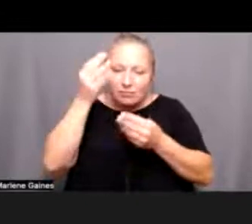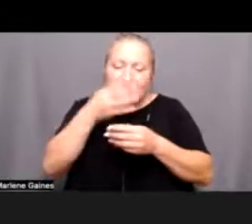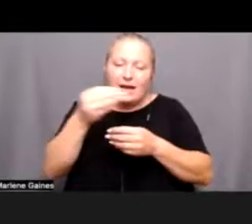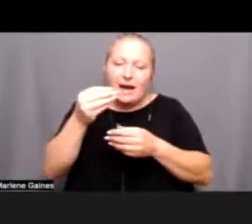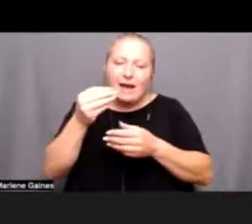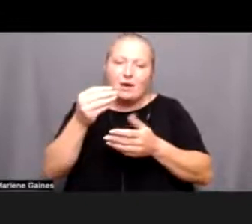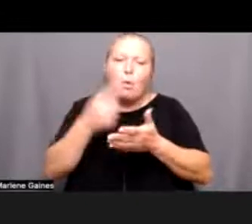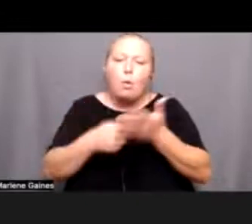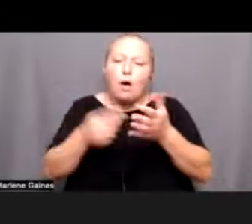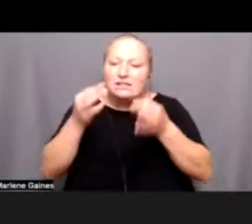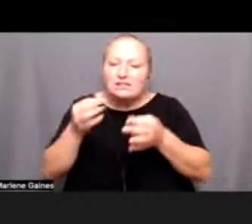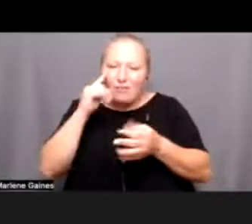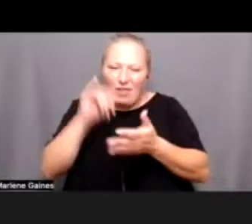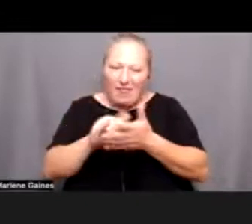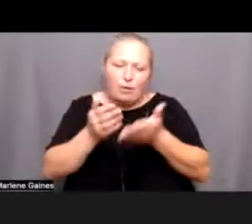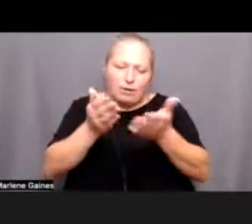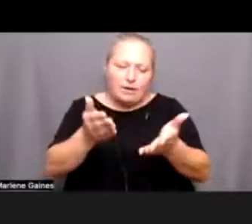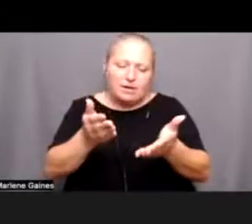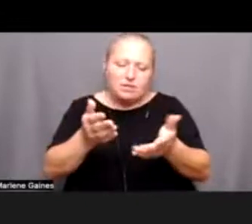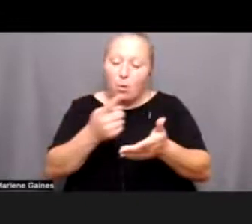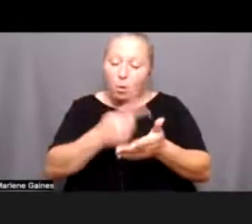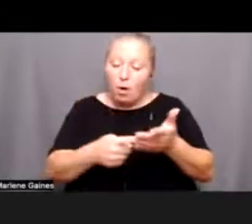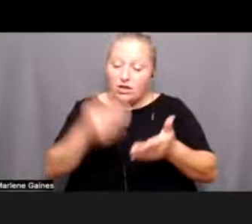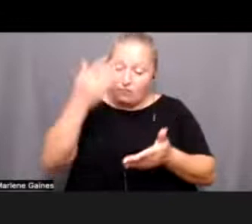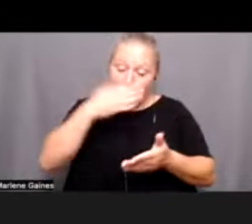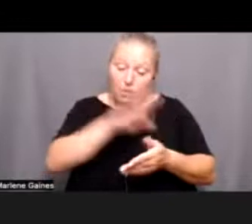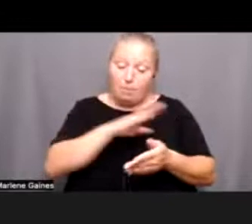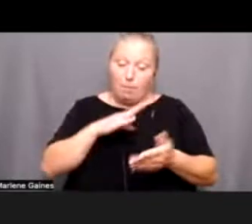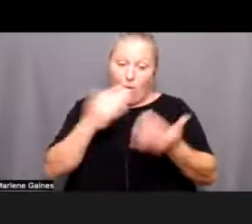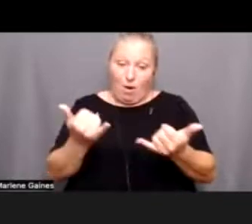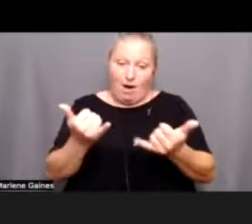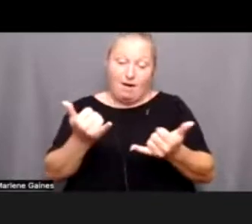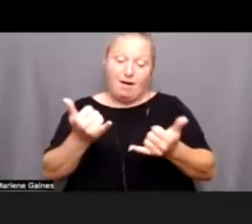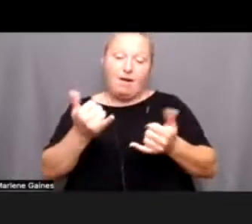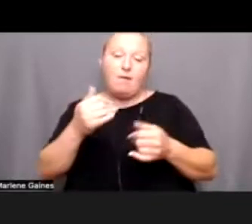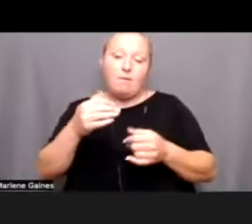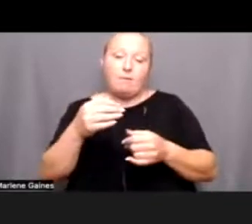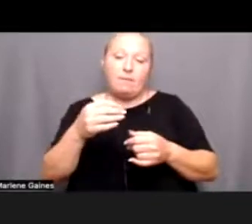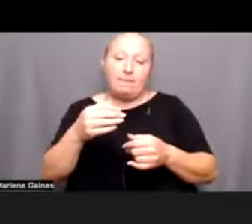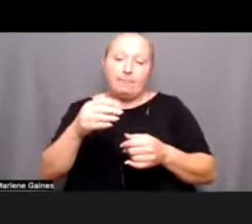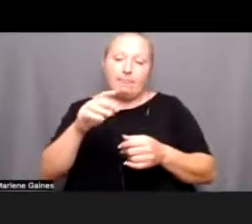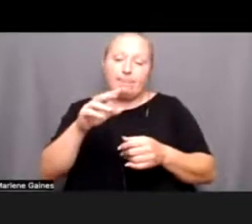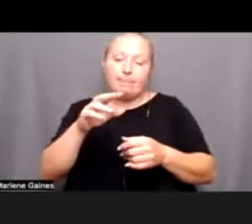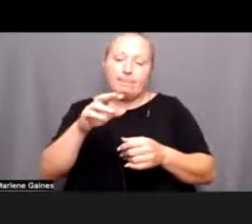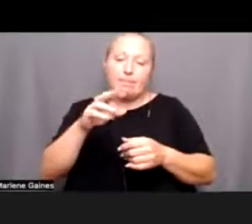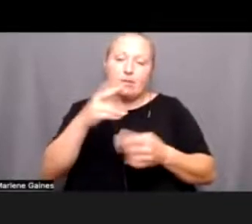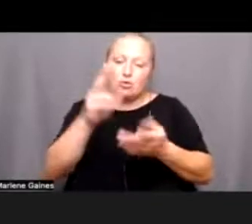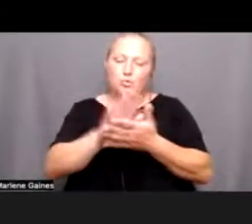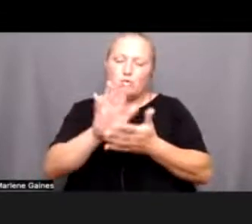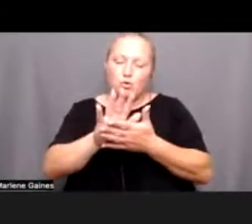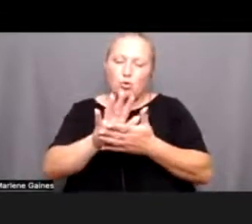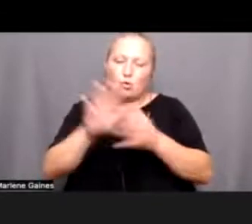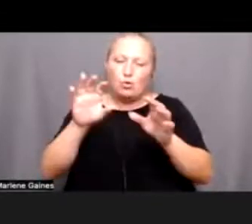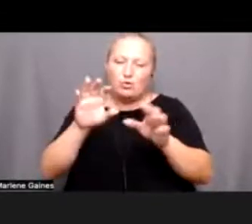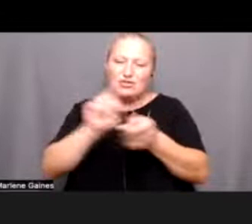recommendation. Again, what's in front of the board tonight is the relocation itself of the two schools, with